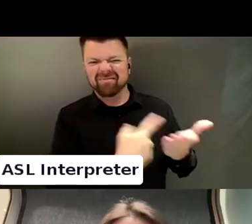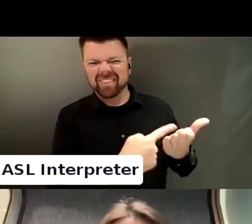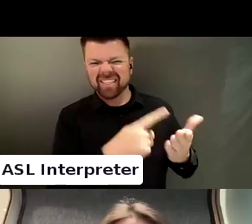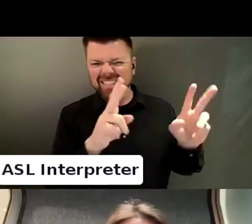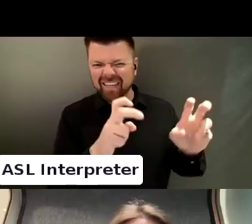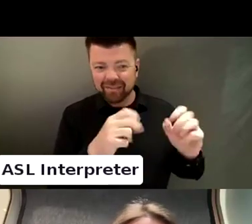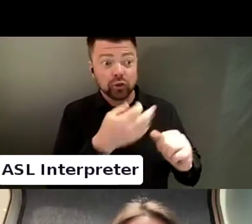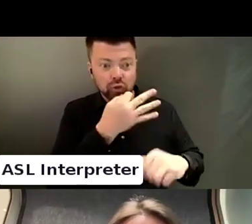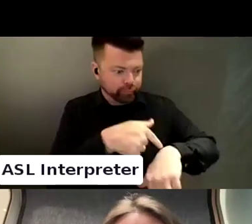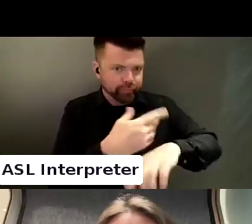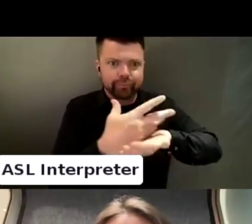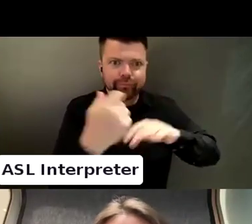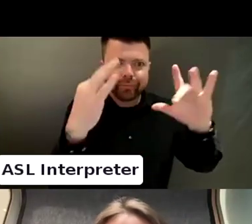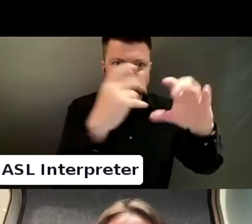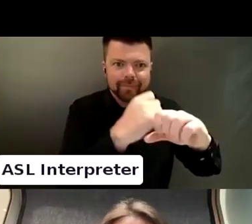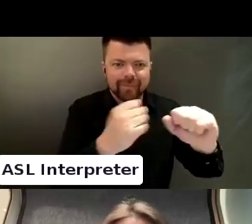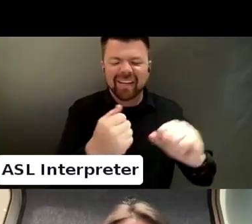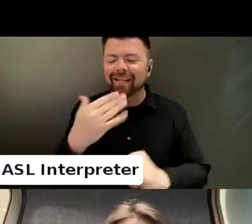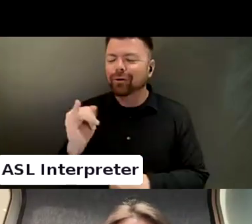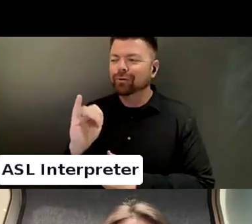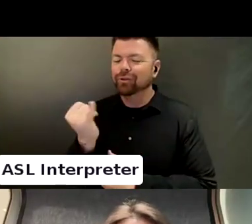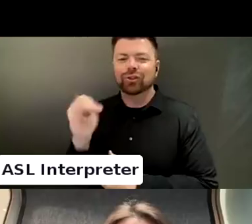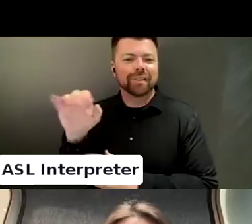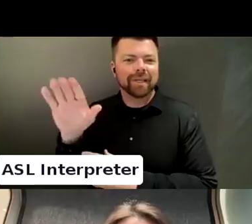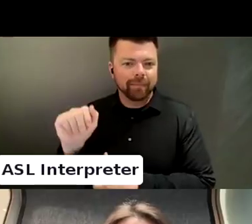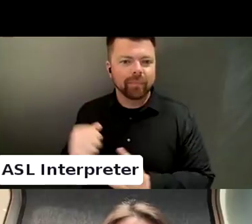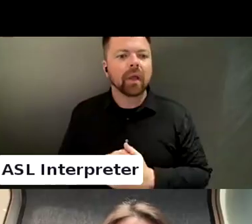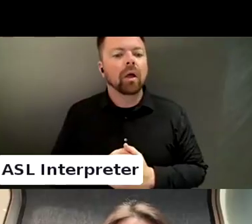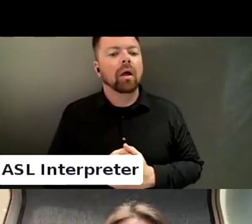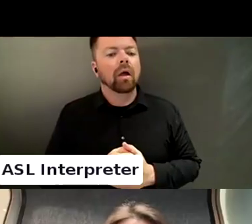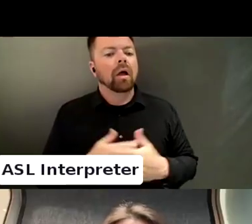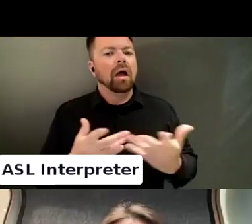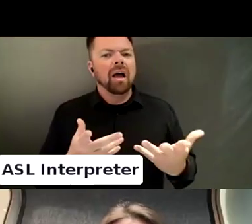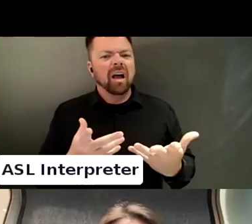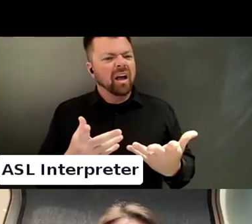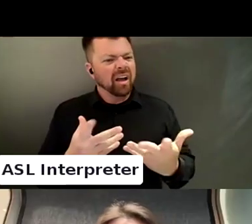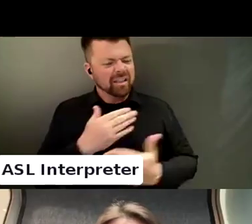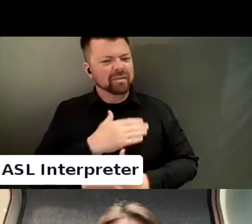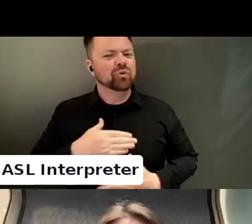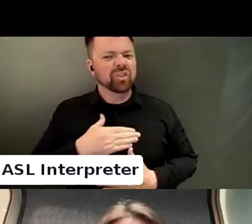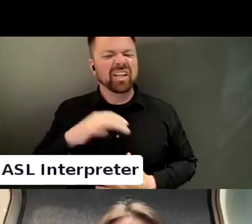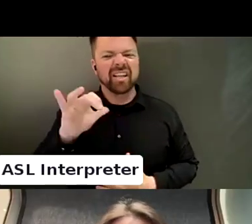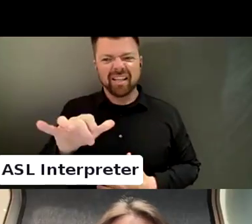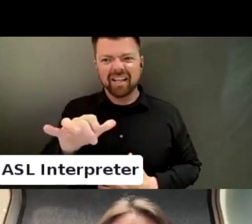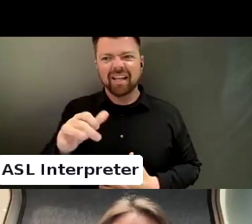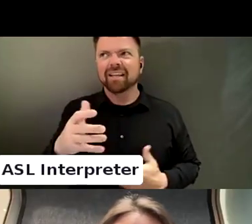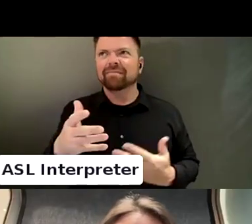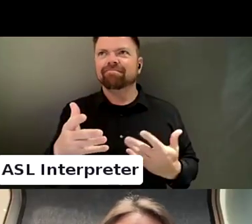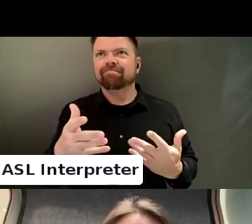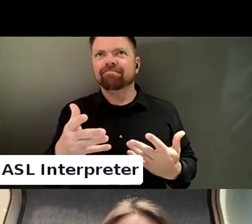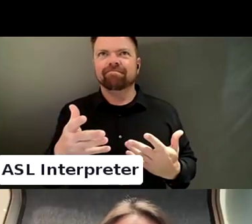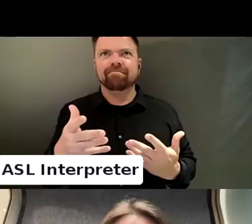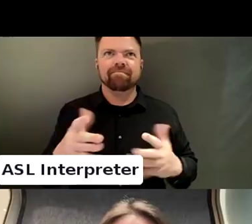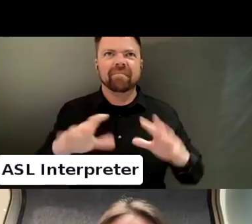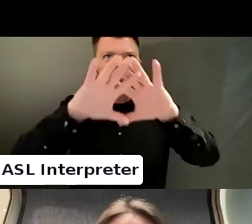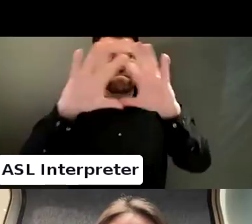right. Thanks, Jessica. Linda, I have to fully appreciate that, and that's kind of this realm and the